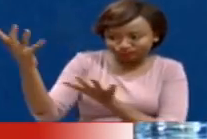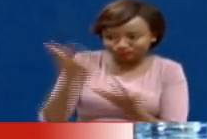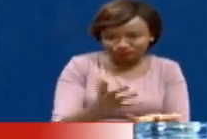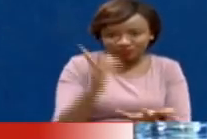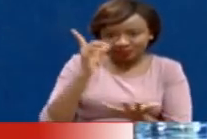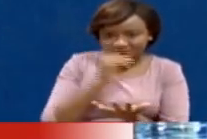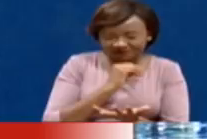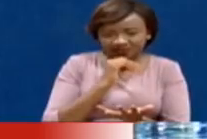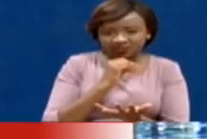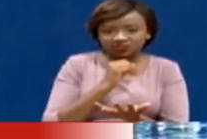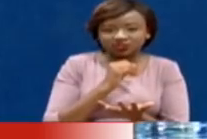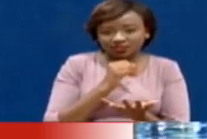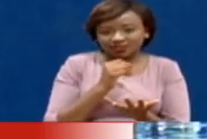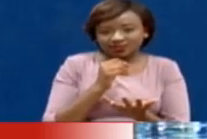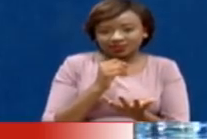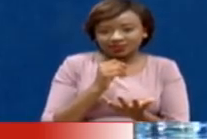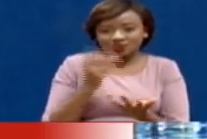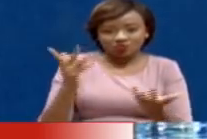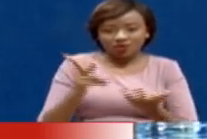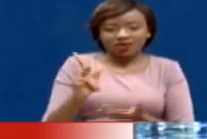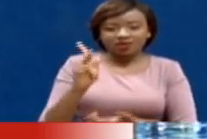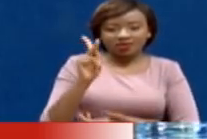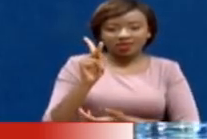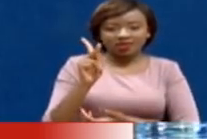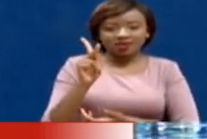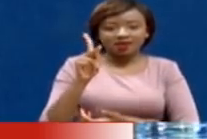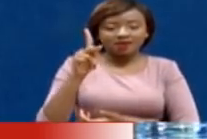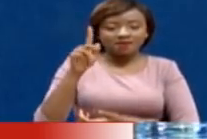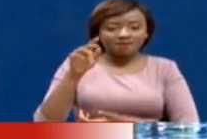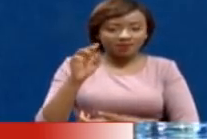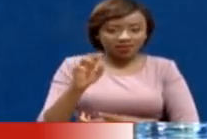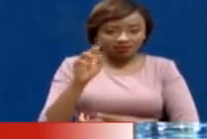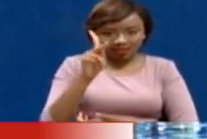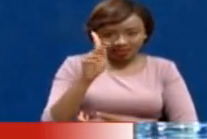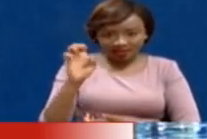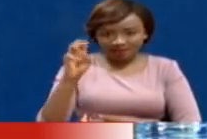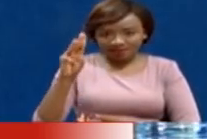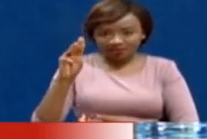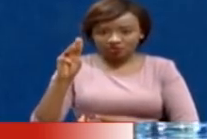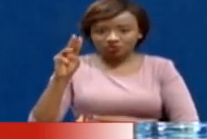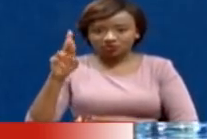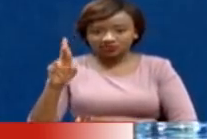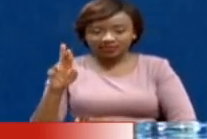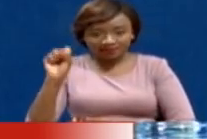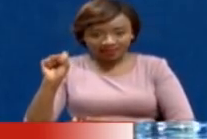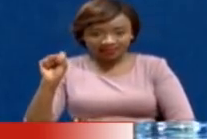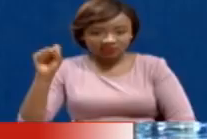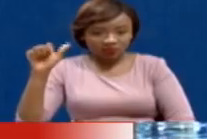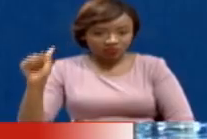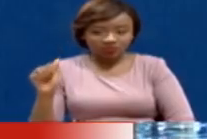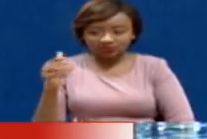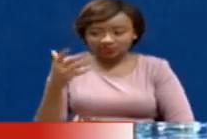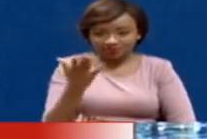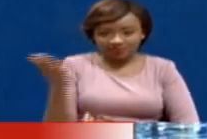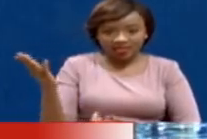through our supply chain, through the Kenya Medical Supplies Authority. And we have supplies again for the next